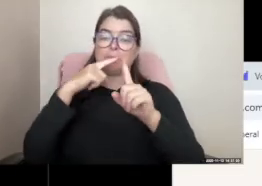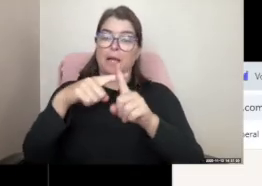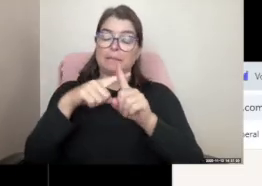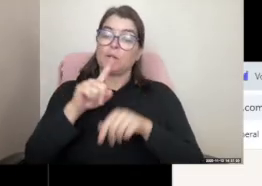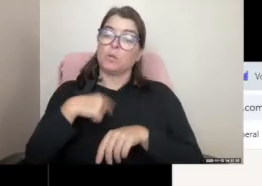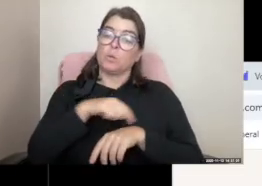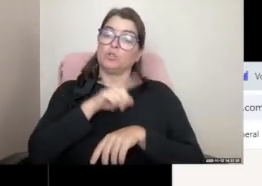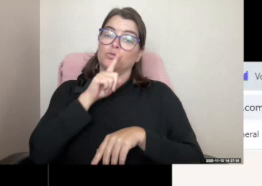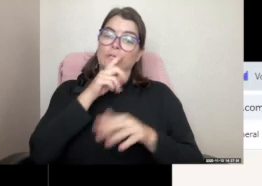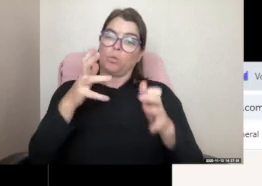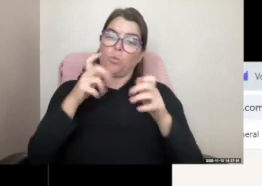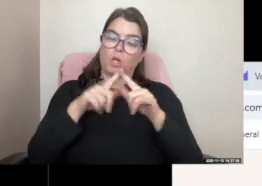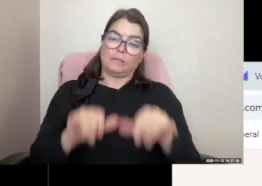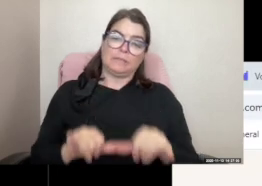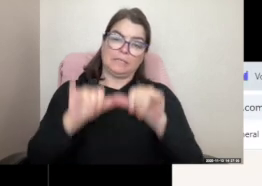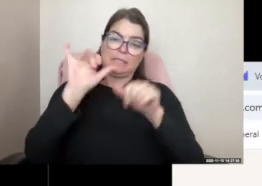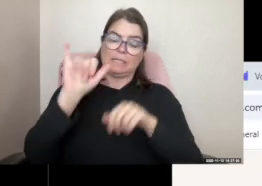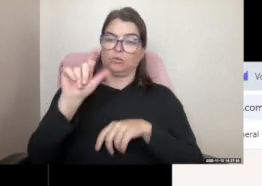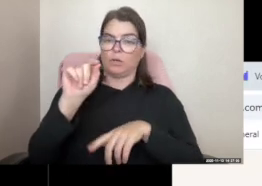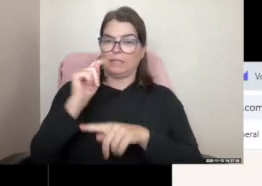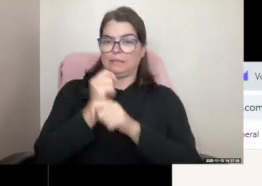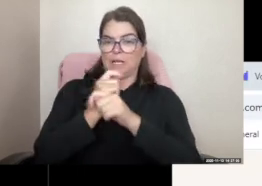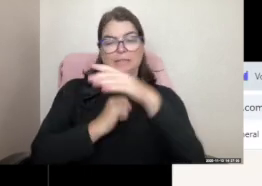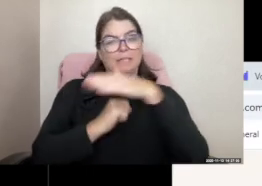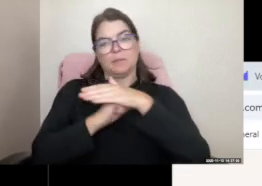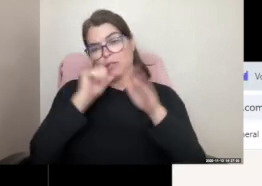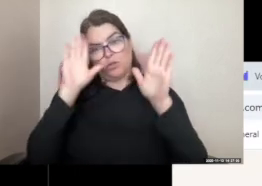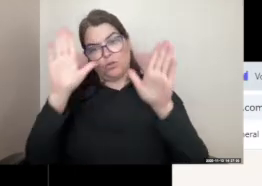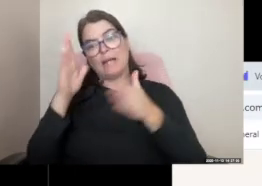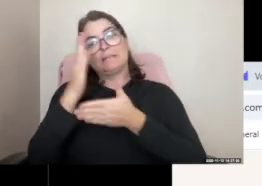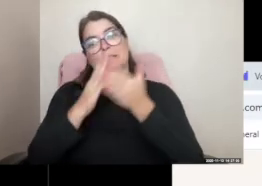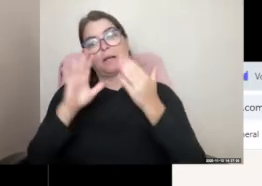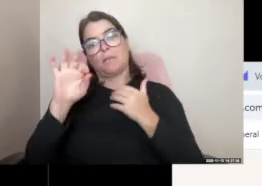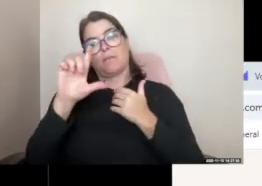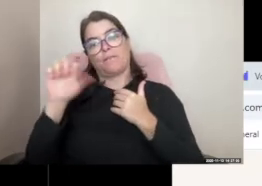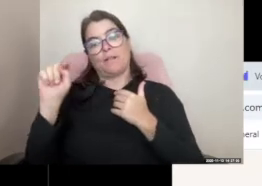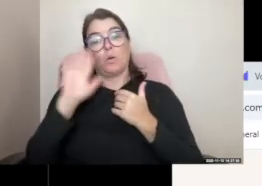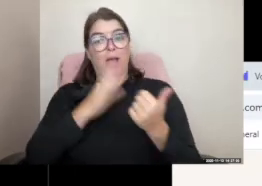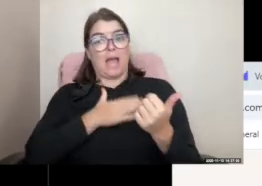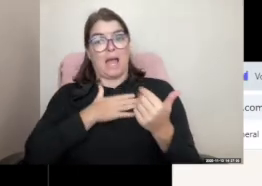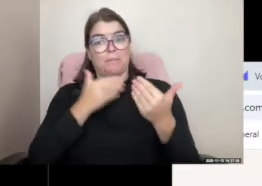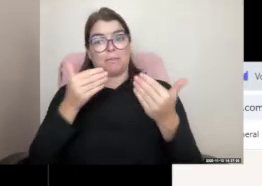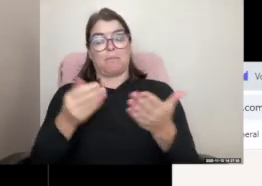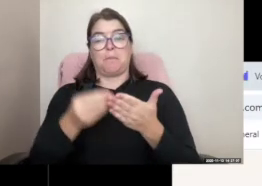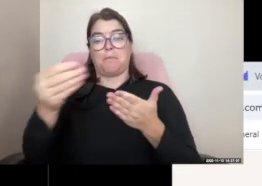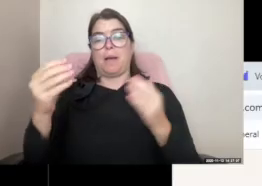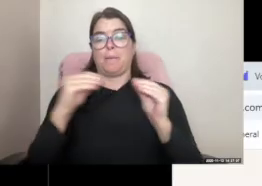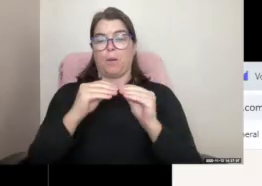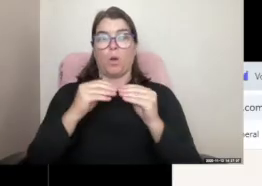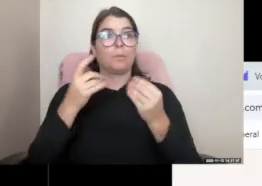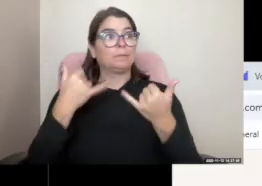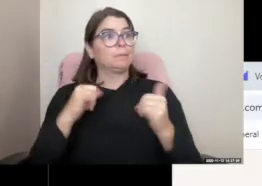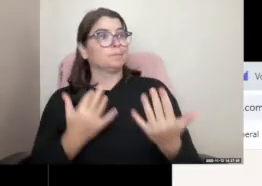usually end up there, but this I think is the goal. From a let's get to scale perspective. I think letting big fleets back